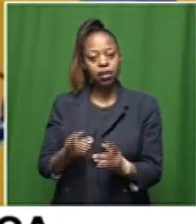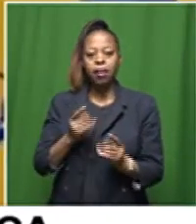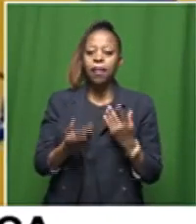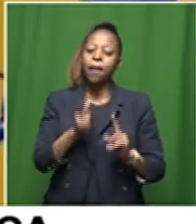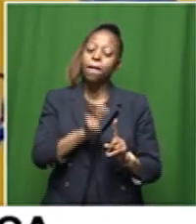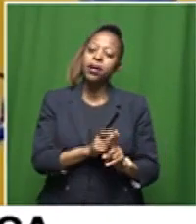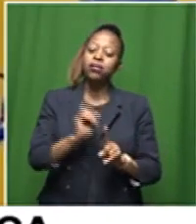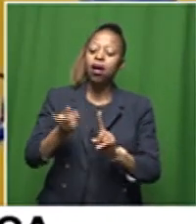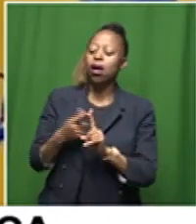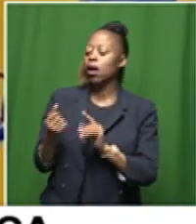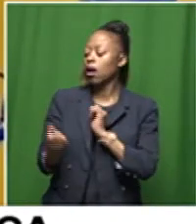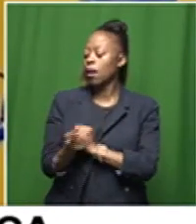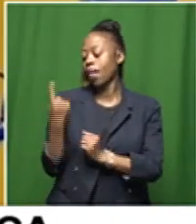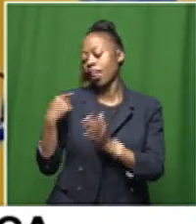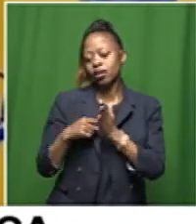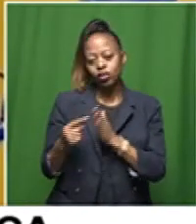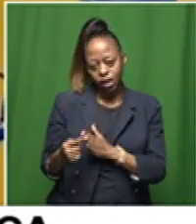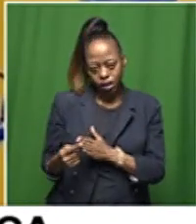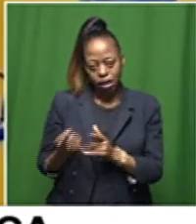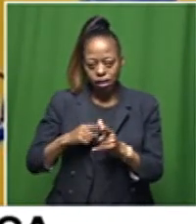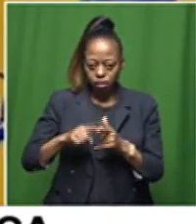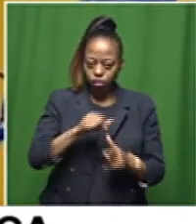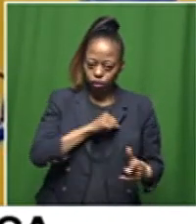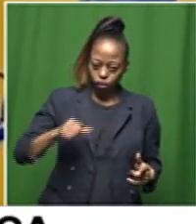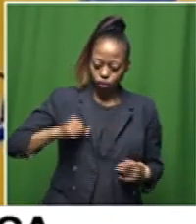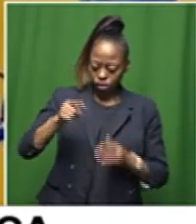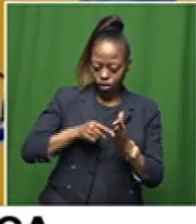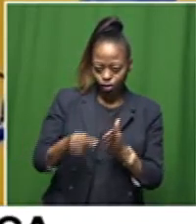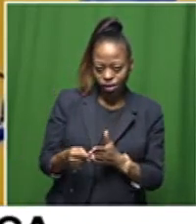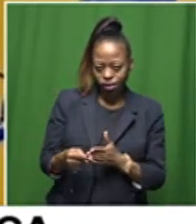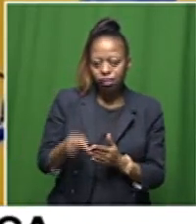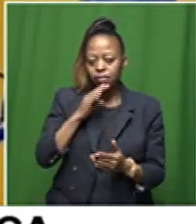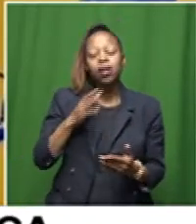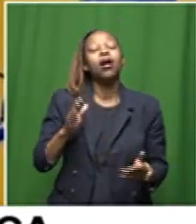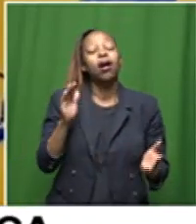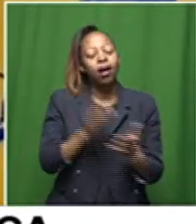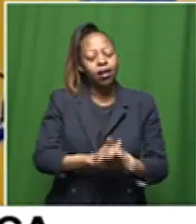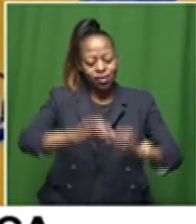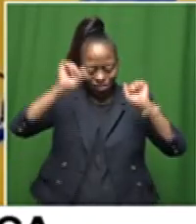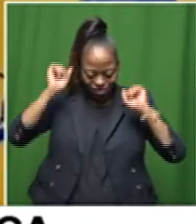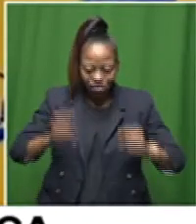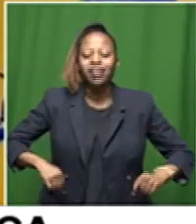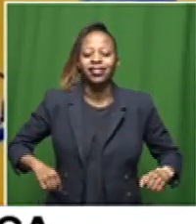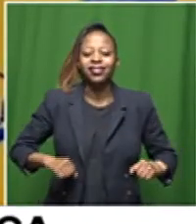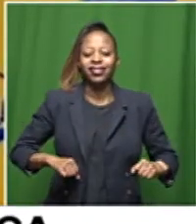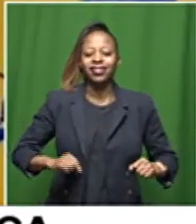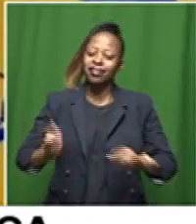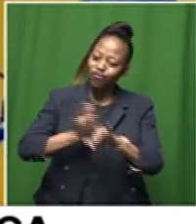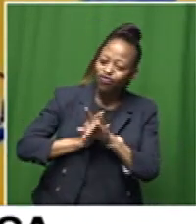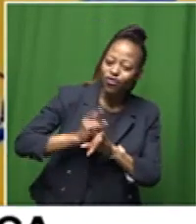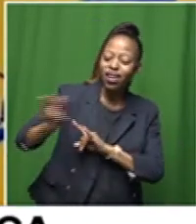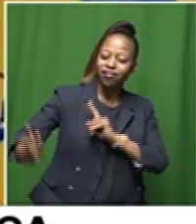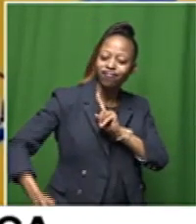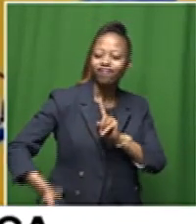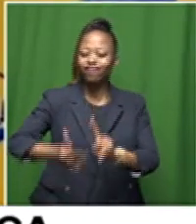got involved in an accident last week, we are operating them this week, we will then be saying we have really made progress.